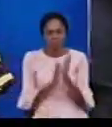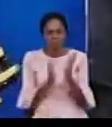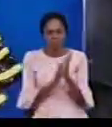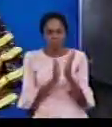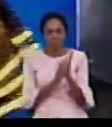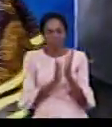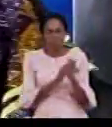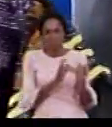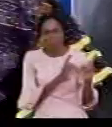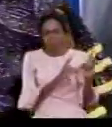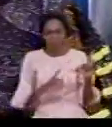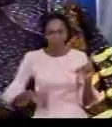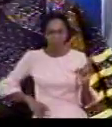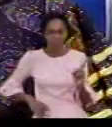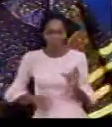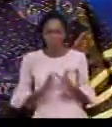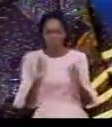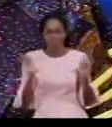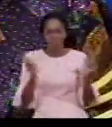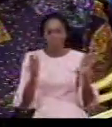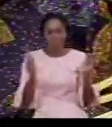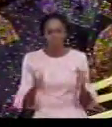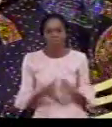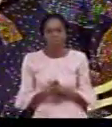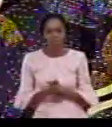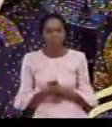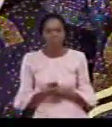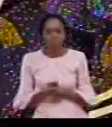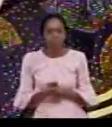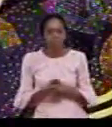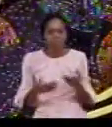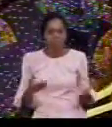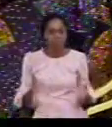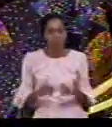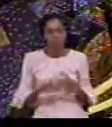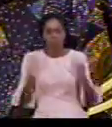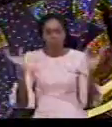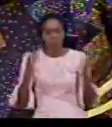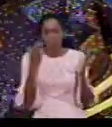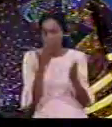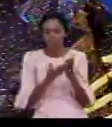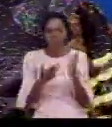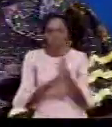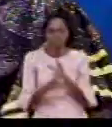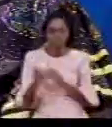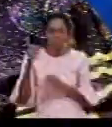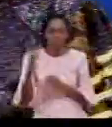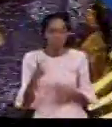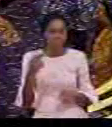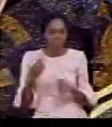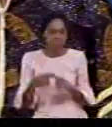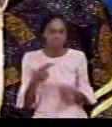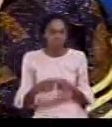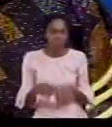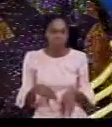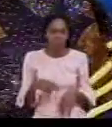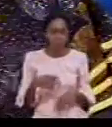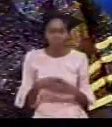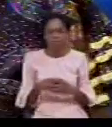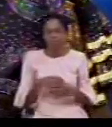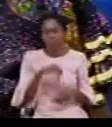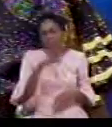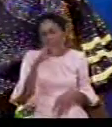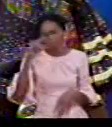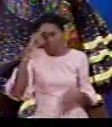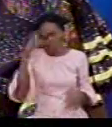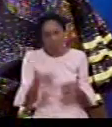Praise the Lord. Hallelujah. Brethren, we are here to celebrate the goodness of God. My name is Brother Ugo Jaffet, and here is